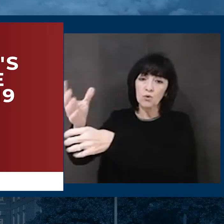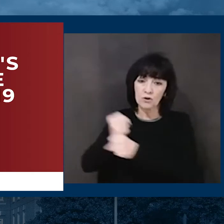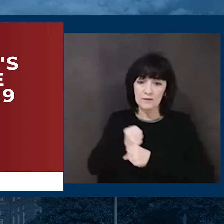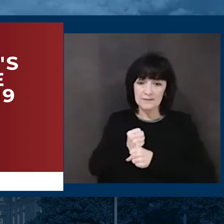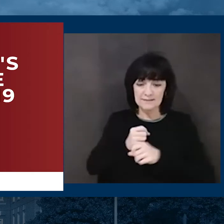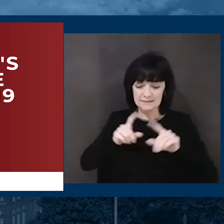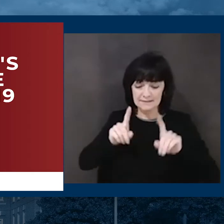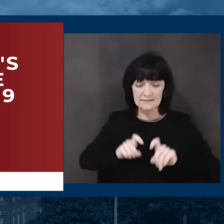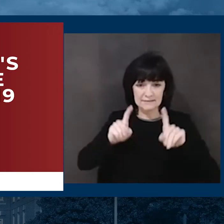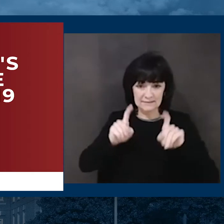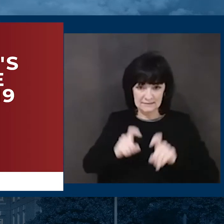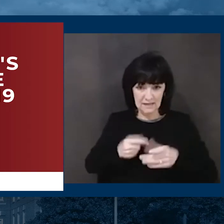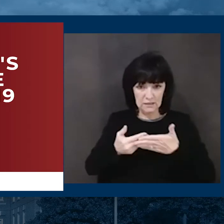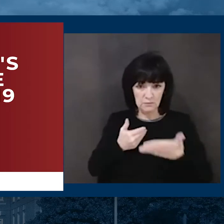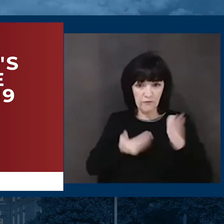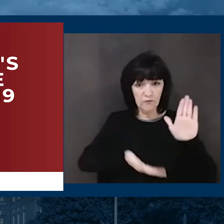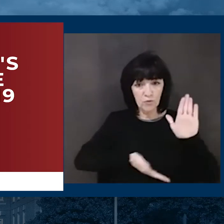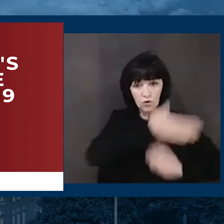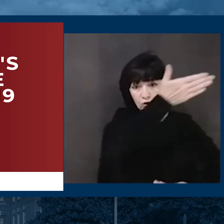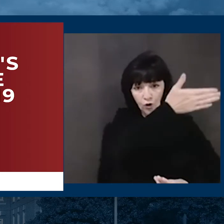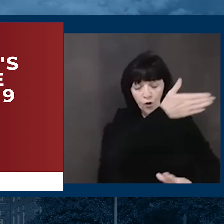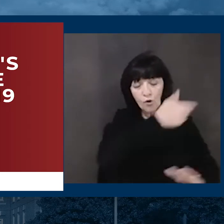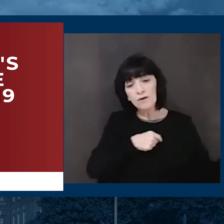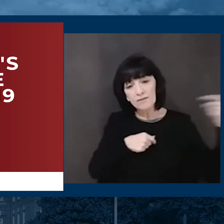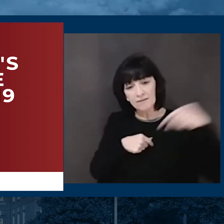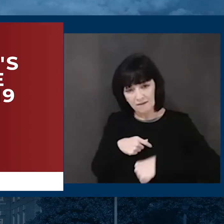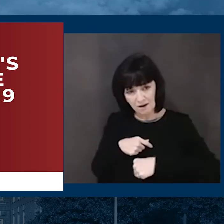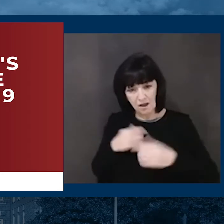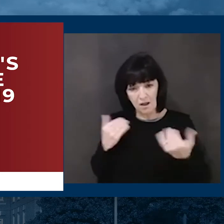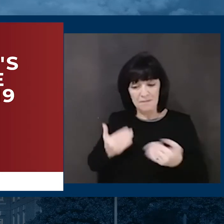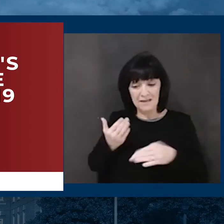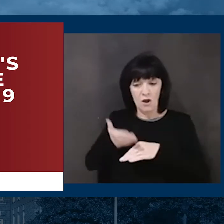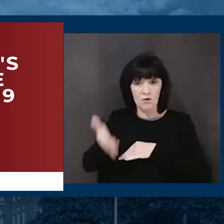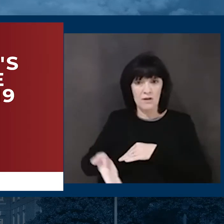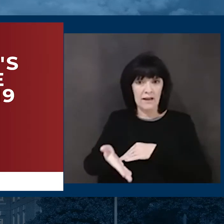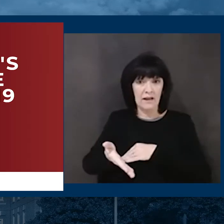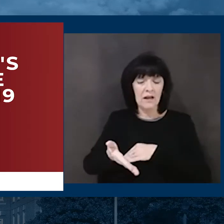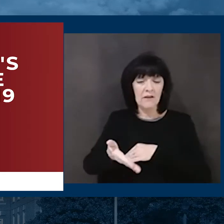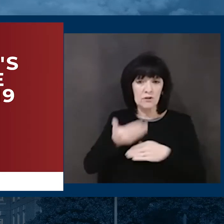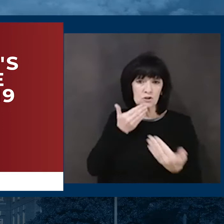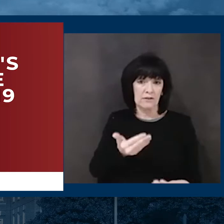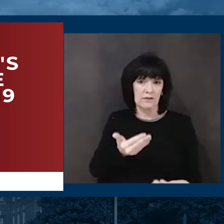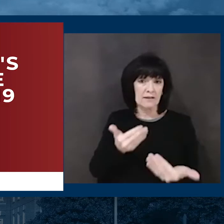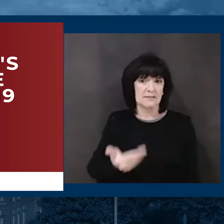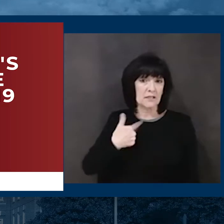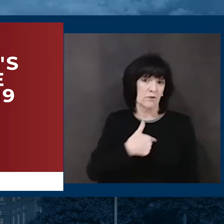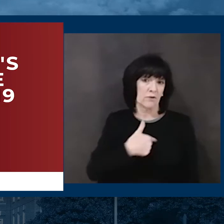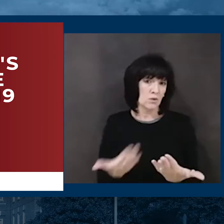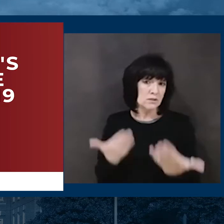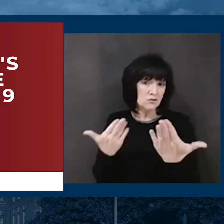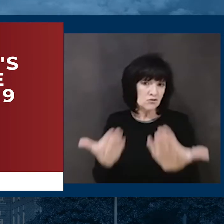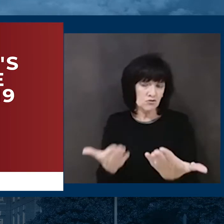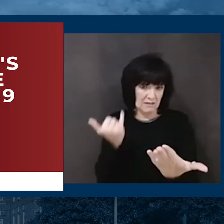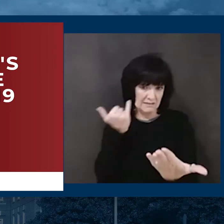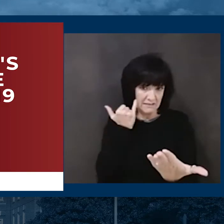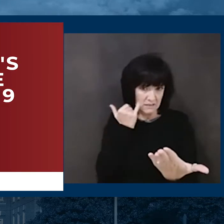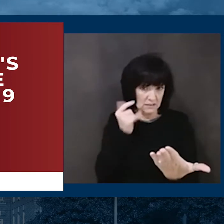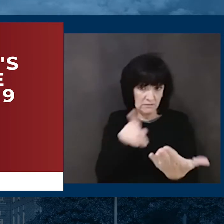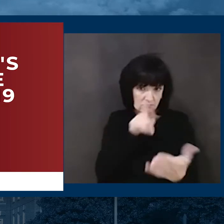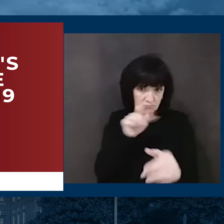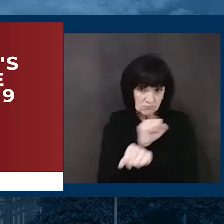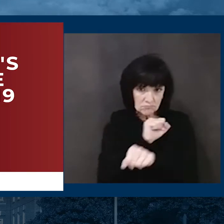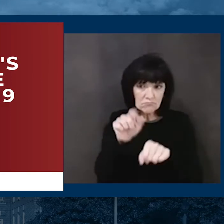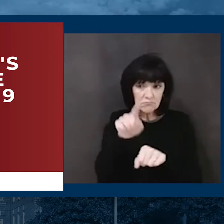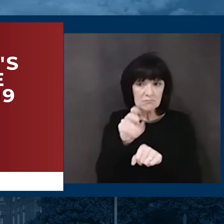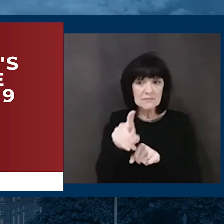to and from. And of course, now the post-Thanksgiving recommendation is if you were with people outside of your household for a